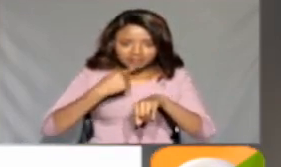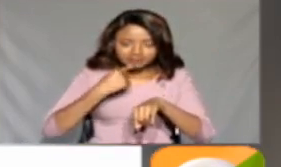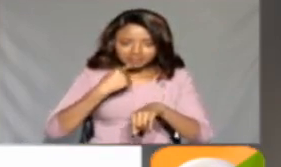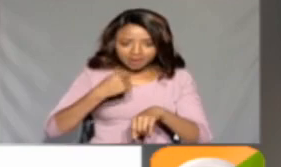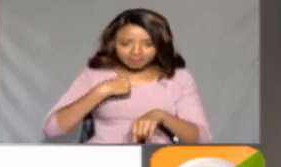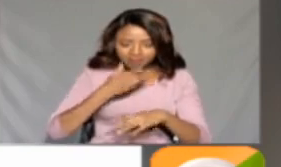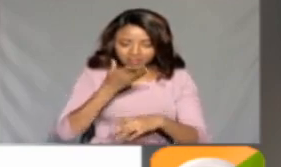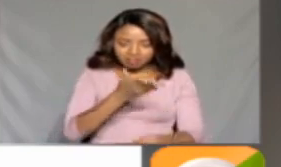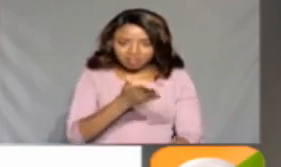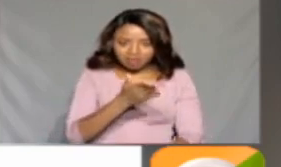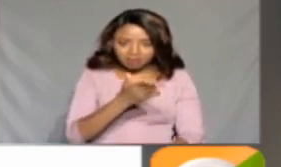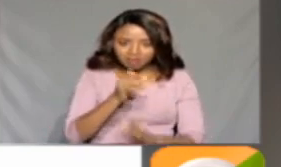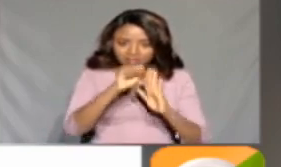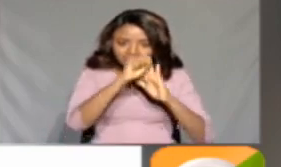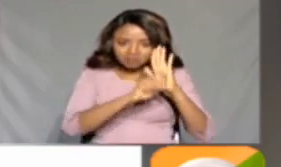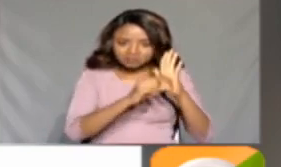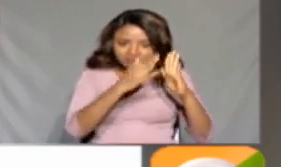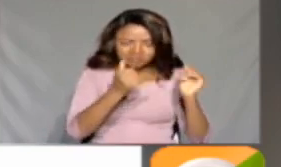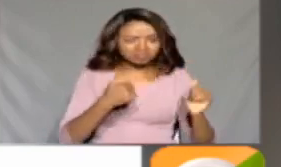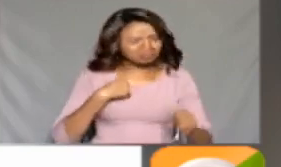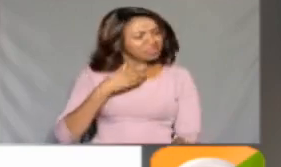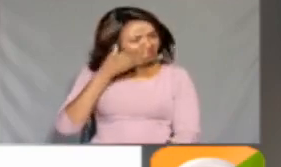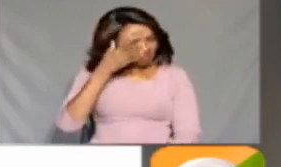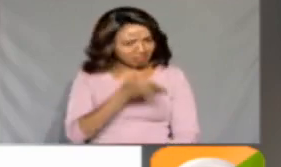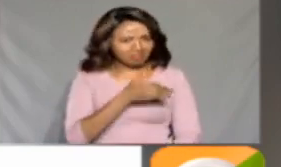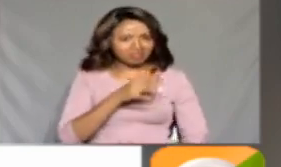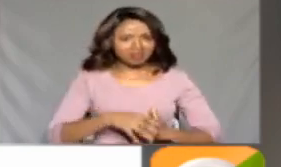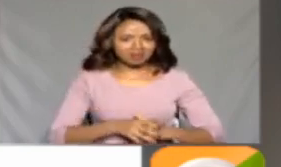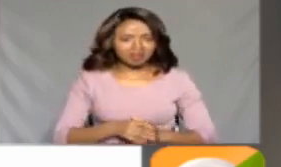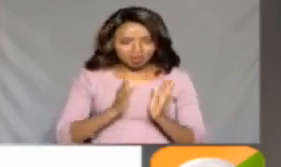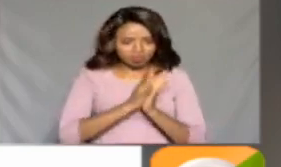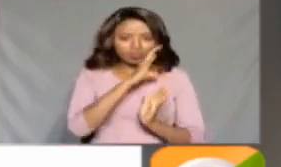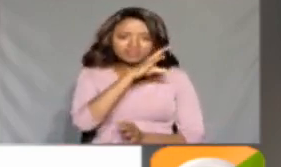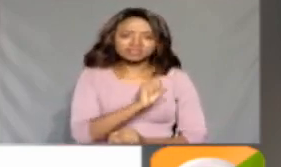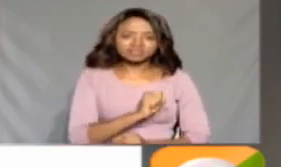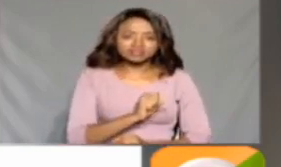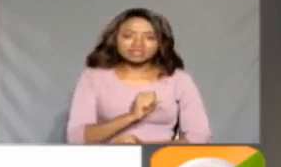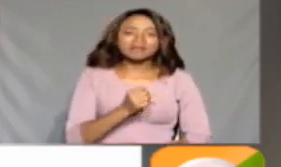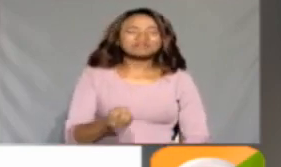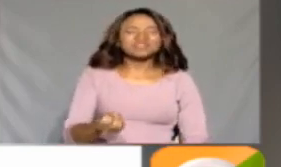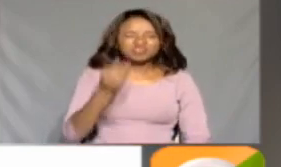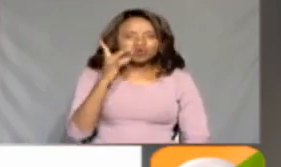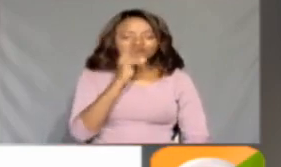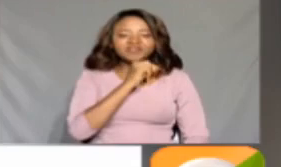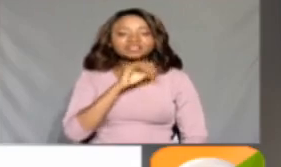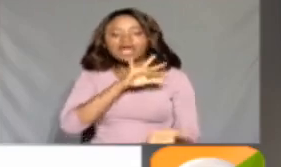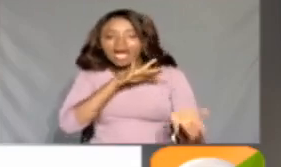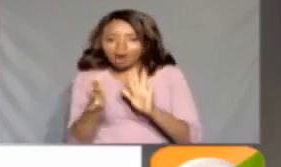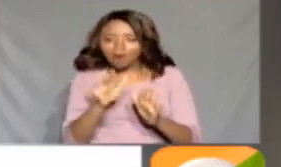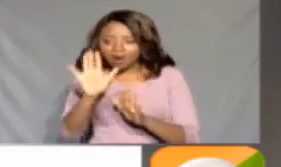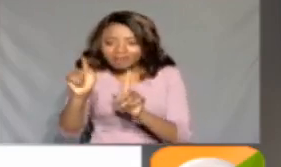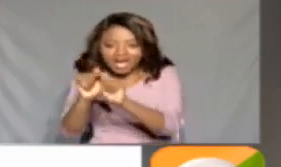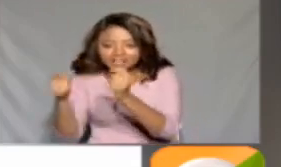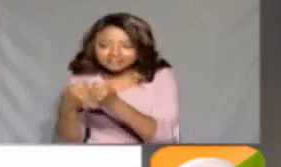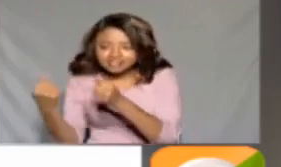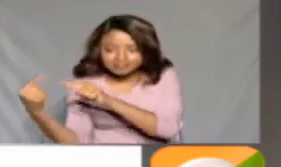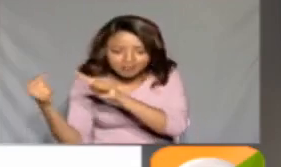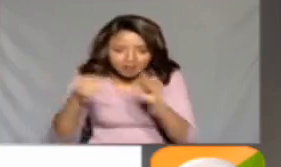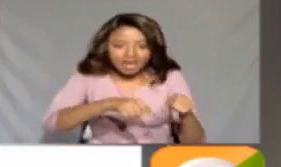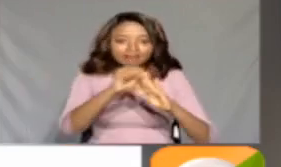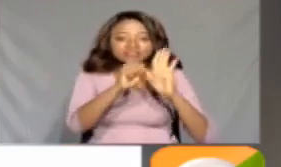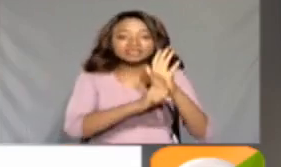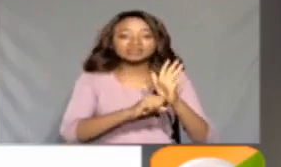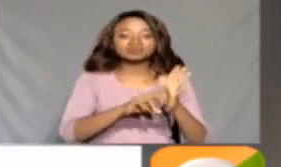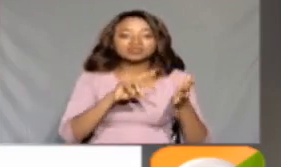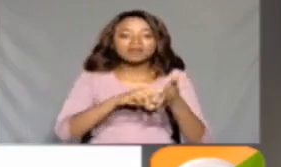House. Mimi nilikuwa State House kazi nyingine na CS. Mimi najua namna ambao waliingia hiyo State House na mlango ya